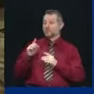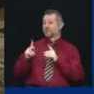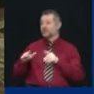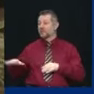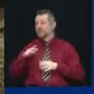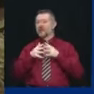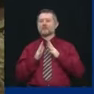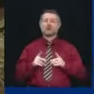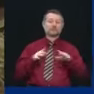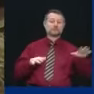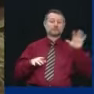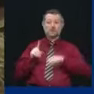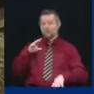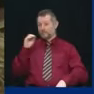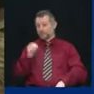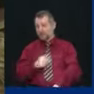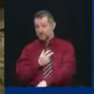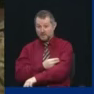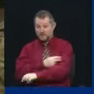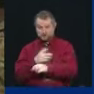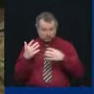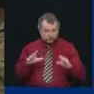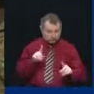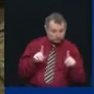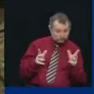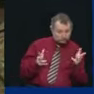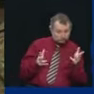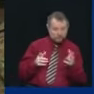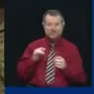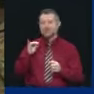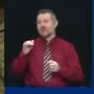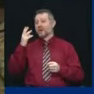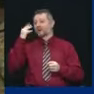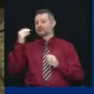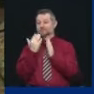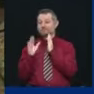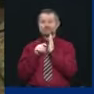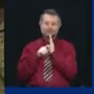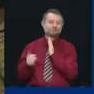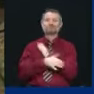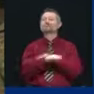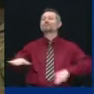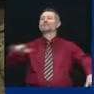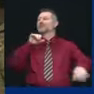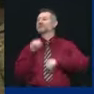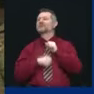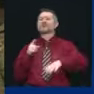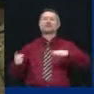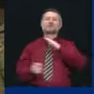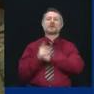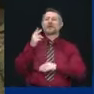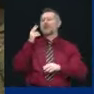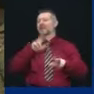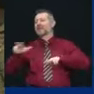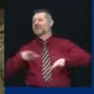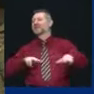are fully vaccinated, when you are outside, biking, hiking, running, or in